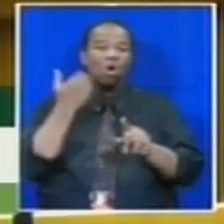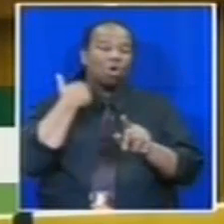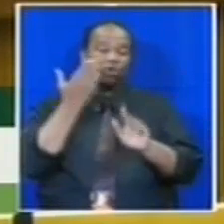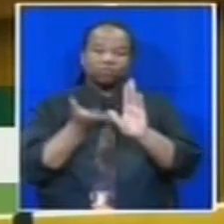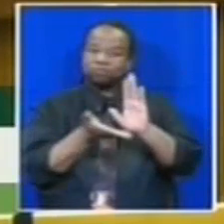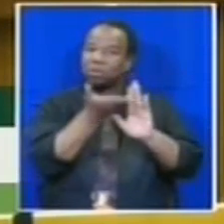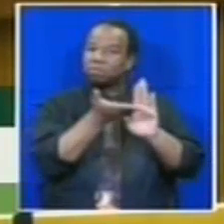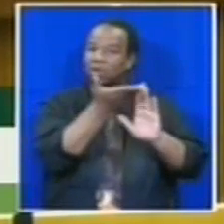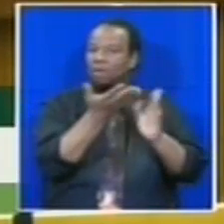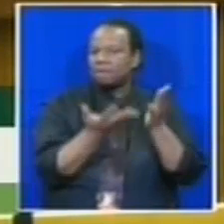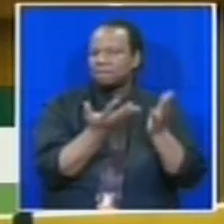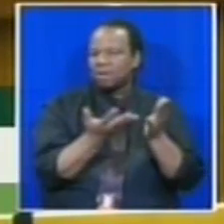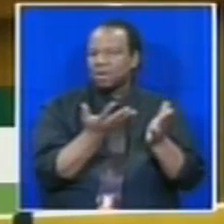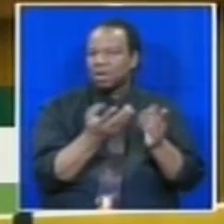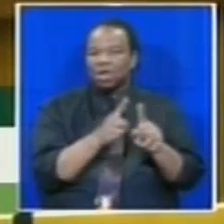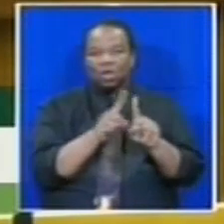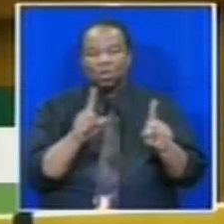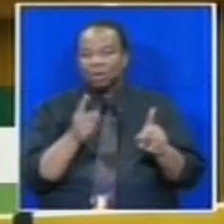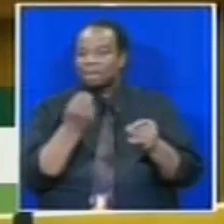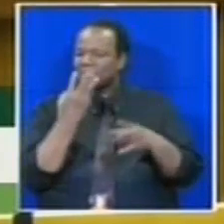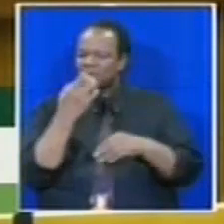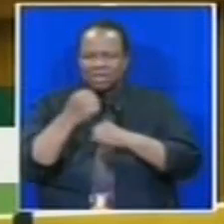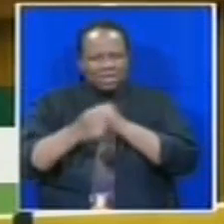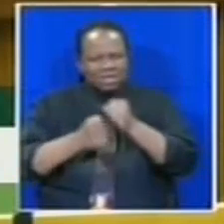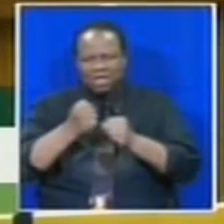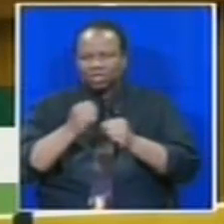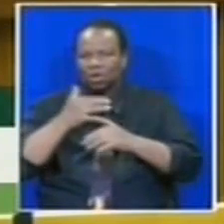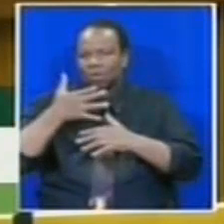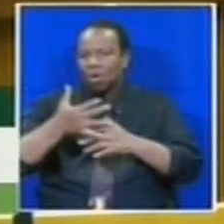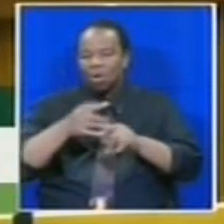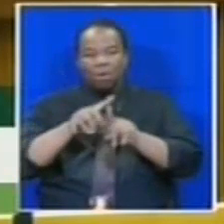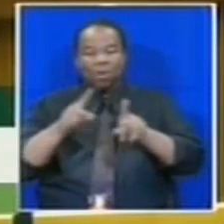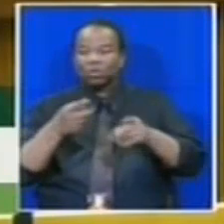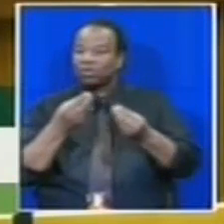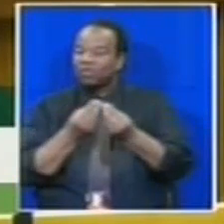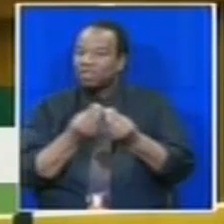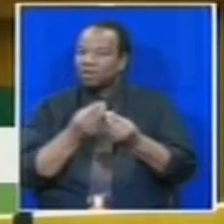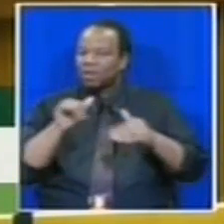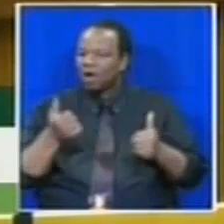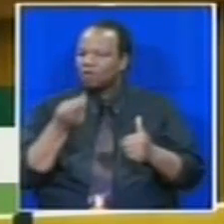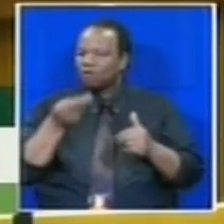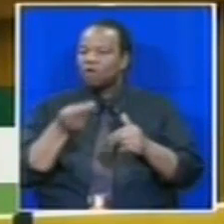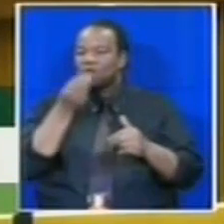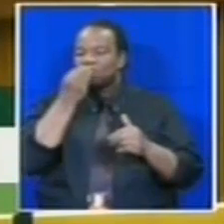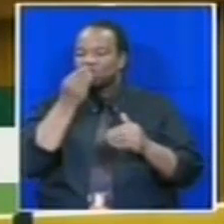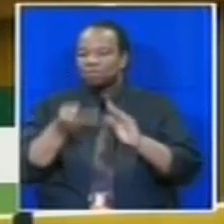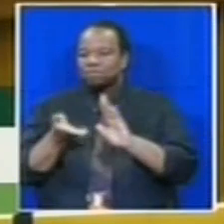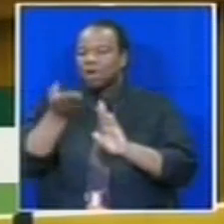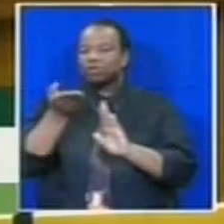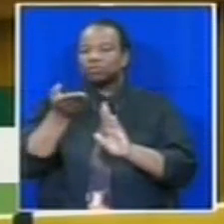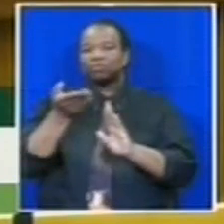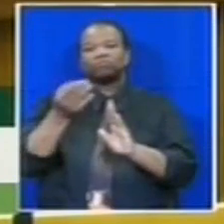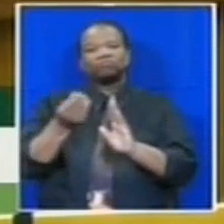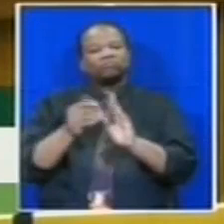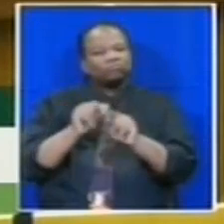just the most severe drought in decades has just struck us and we are beginning to recover and rising food prices was the consequence. It